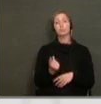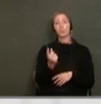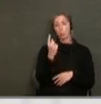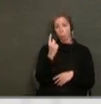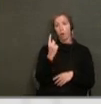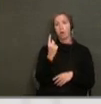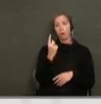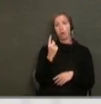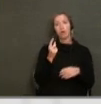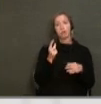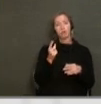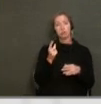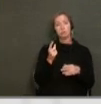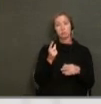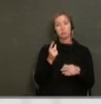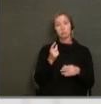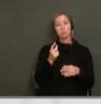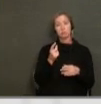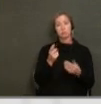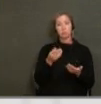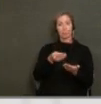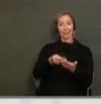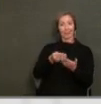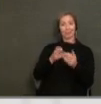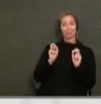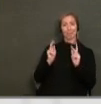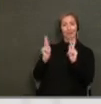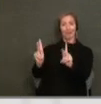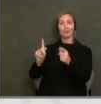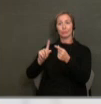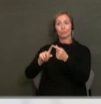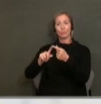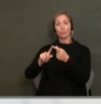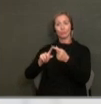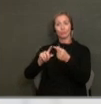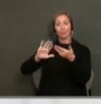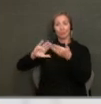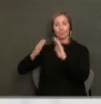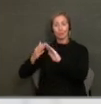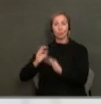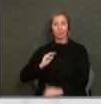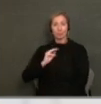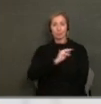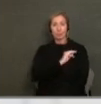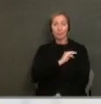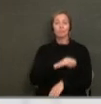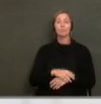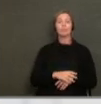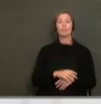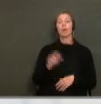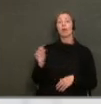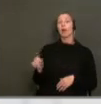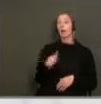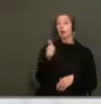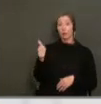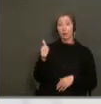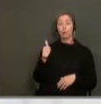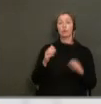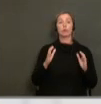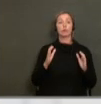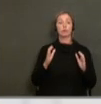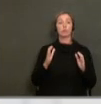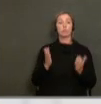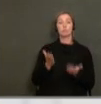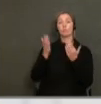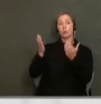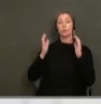giving money back to the residents. The other area is through a proposed customer energy credit. You